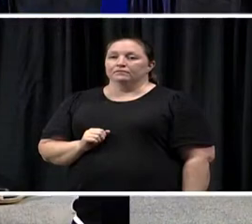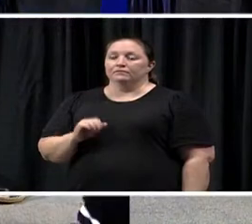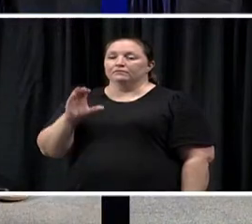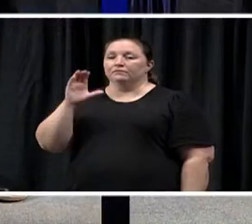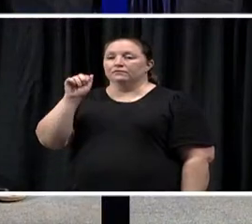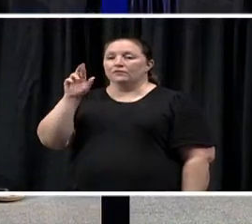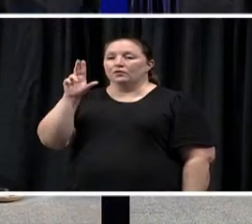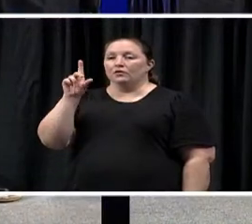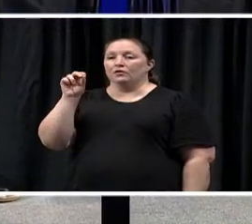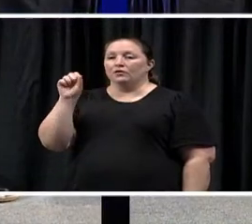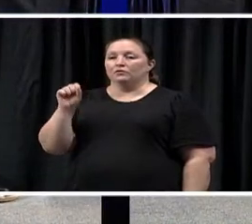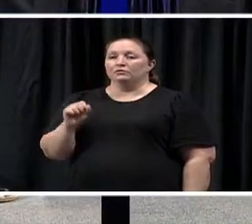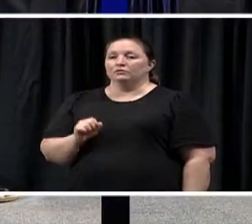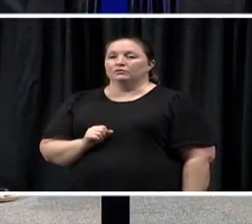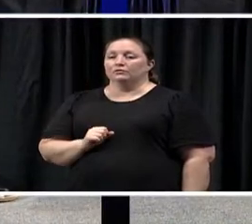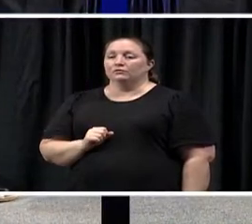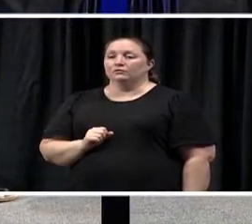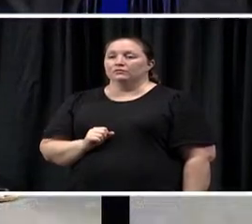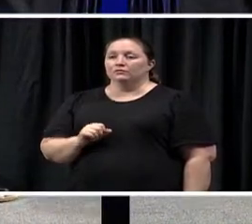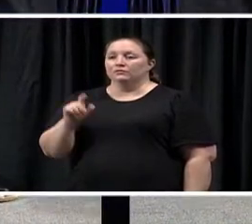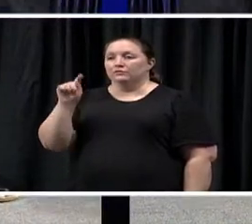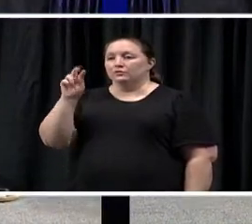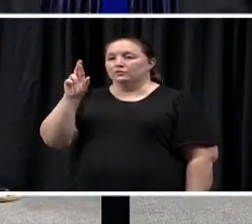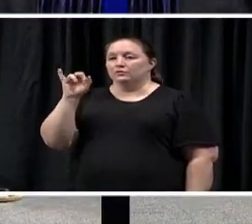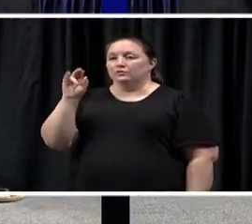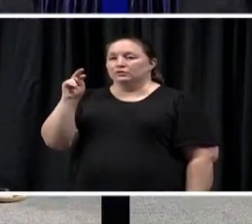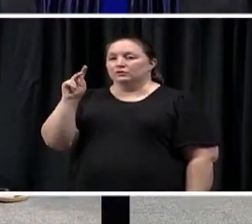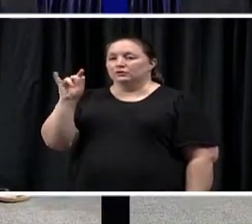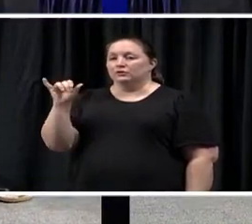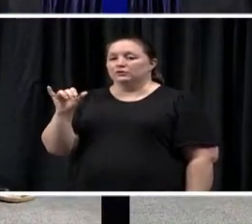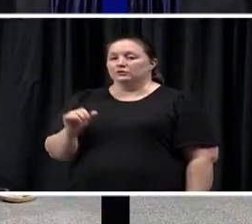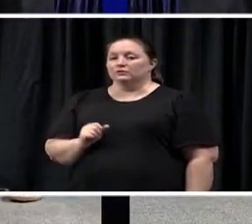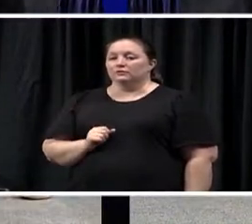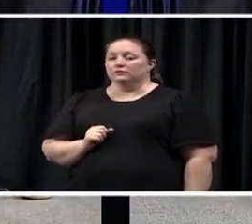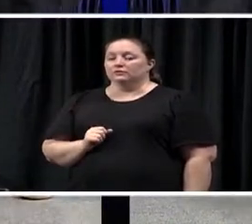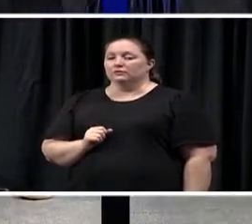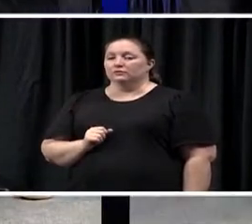Carlos Bubidi. Trinity Shayla Burnett.